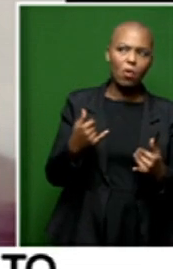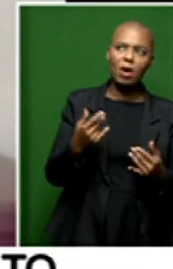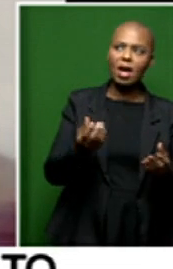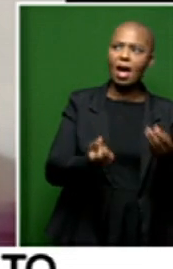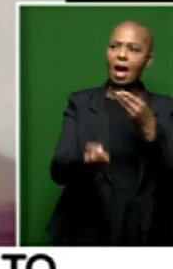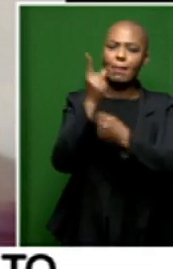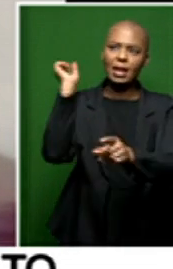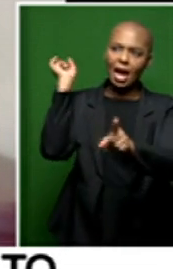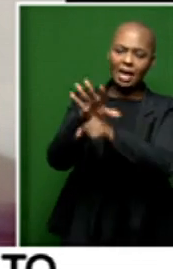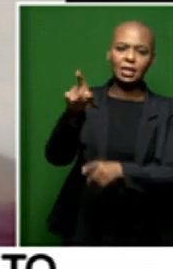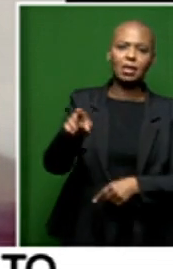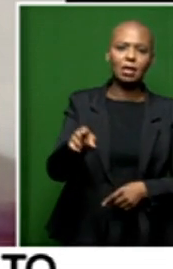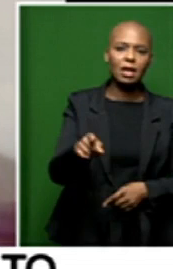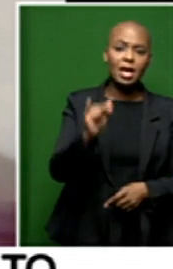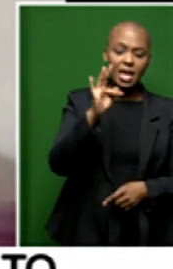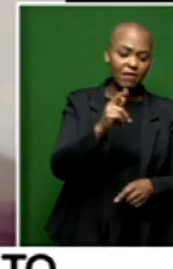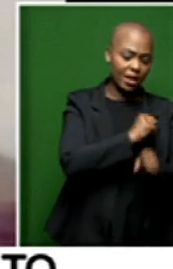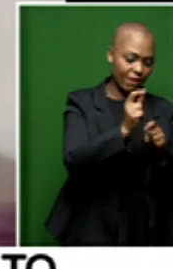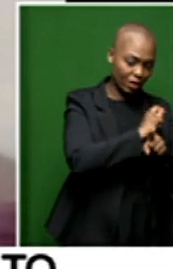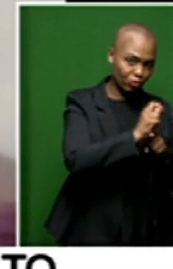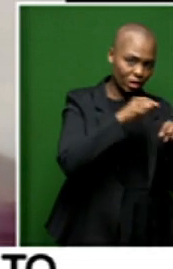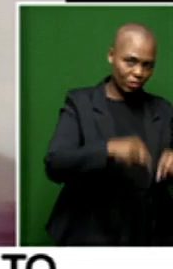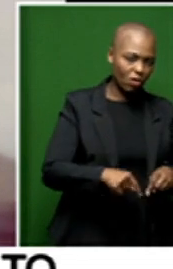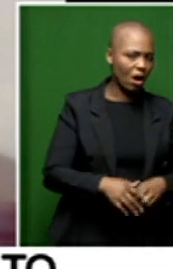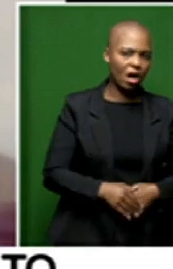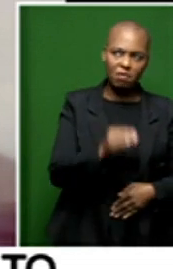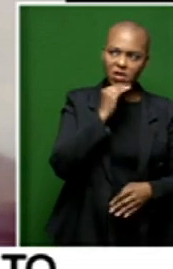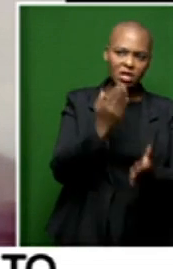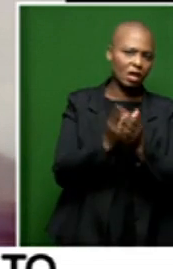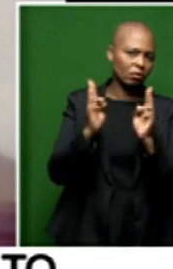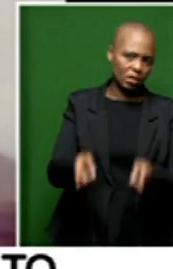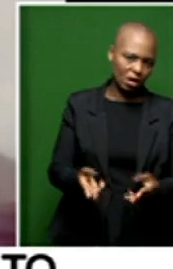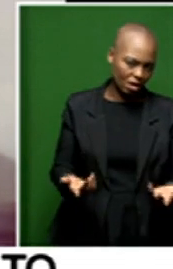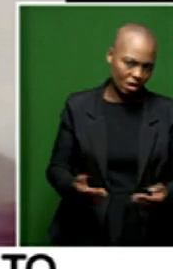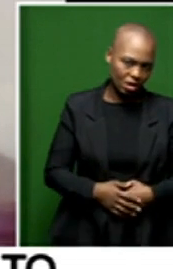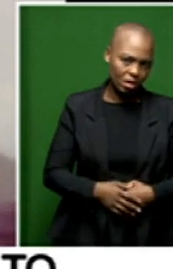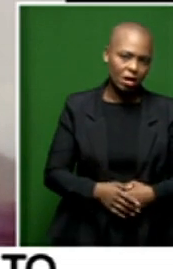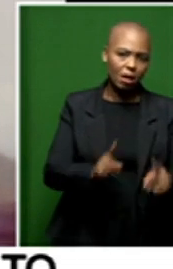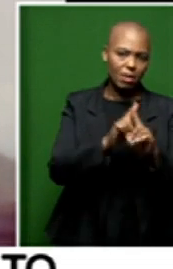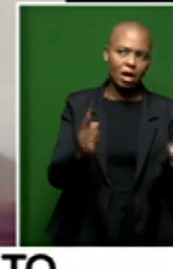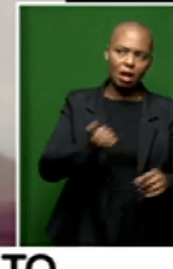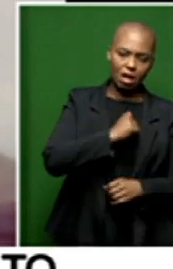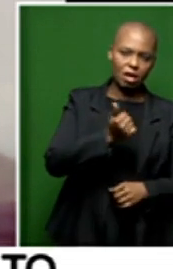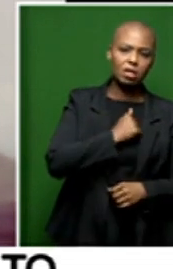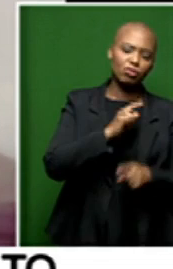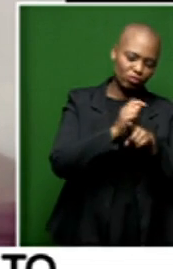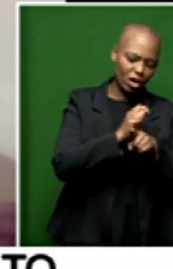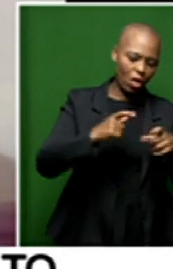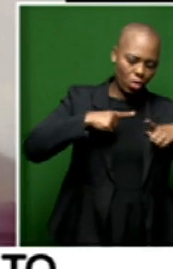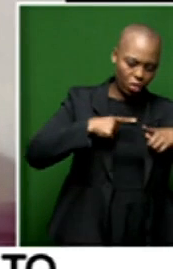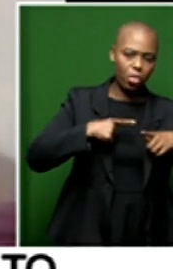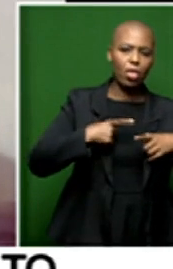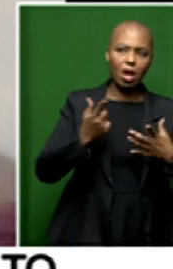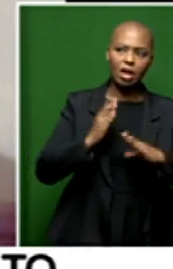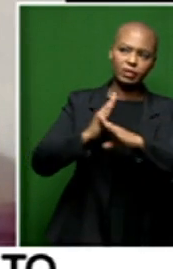attacked, and if it wasn't for their training, they wouldn't be alive. I think that's a heart-stopping moment every time for me,